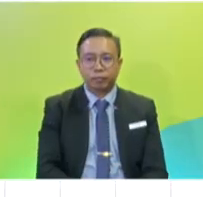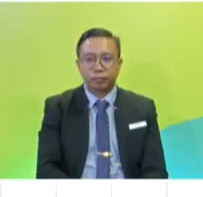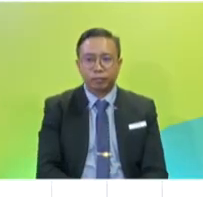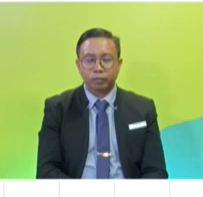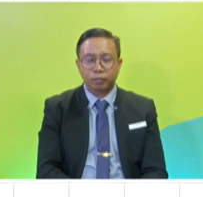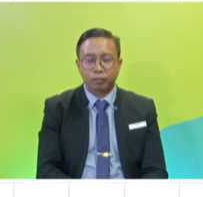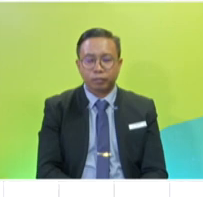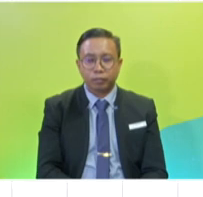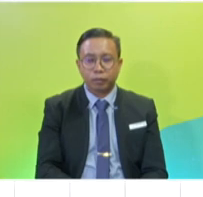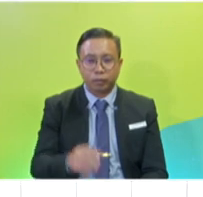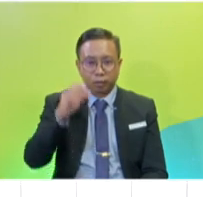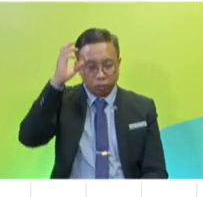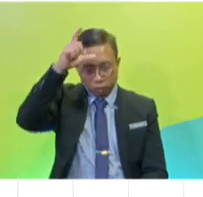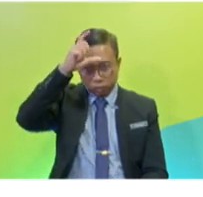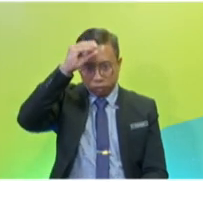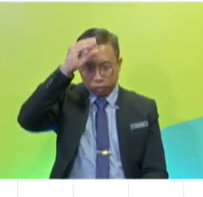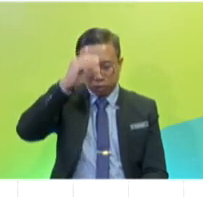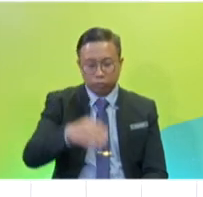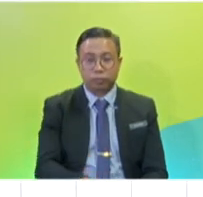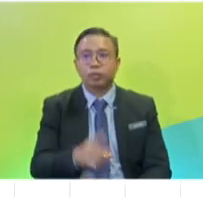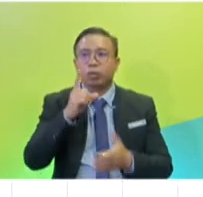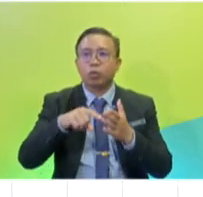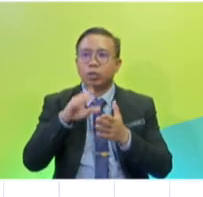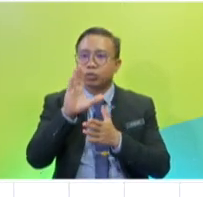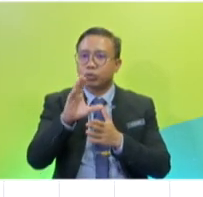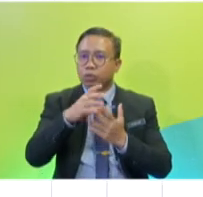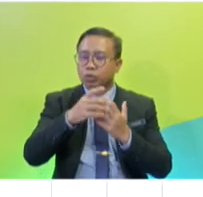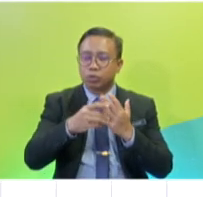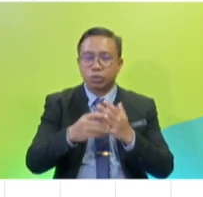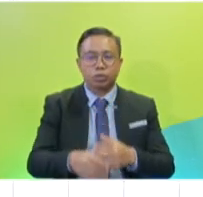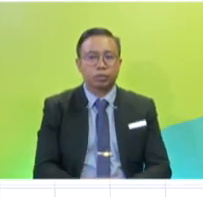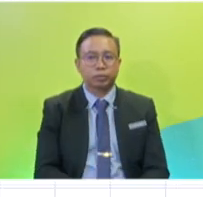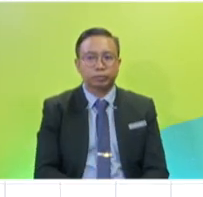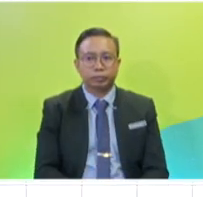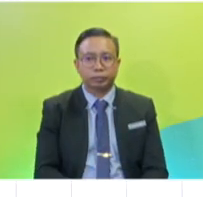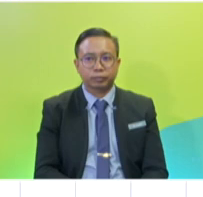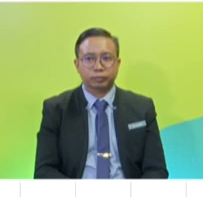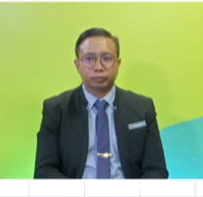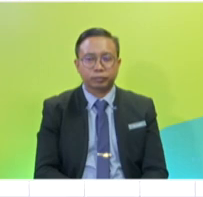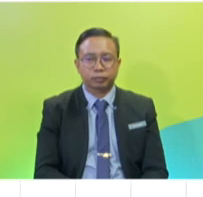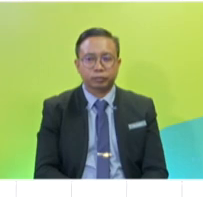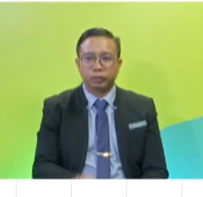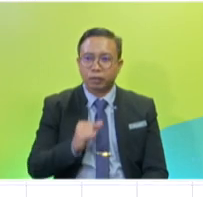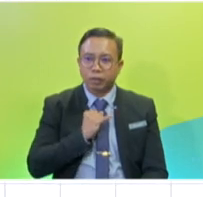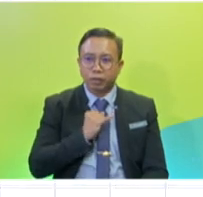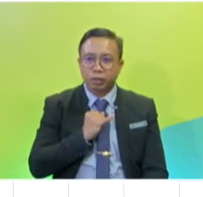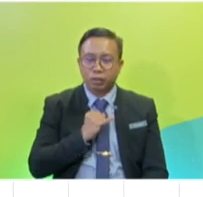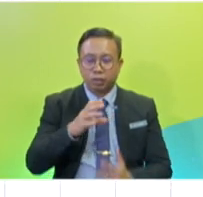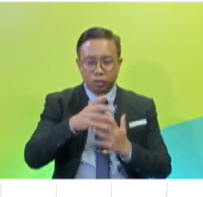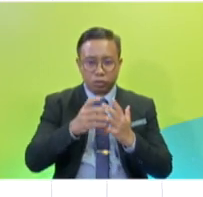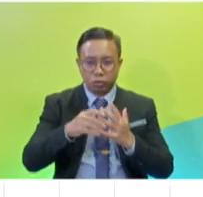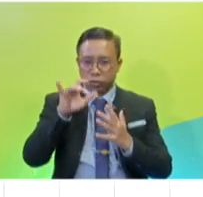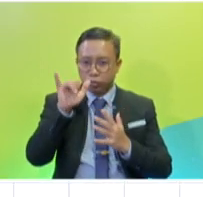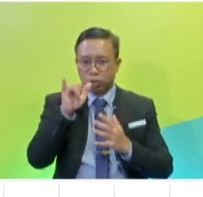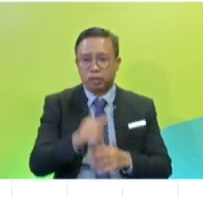Can I answer, madam? Okay, so what's your choice? Why, what, or how, so? I chose why.